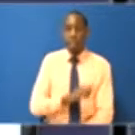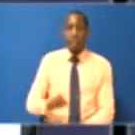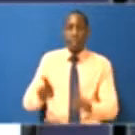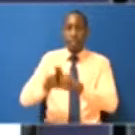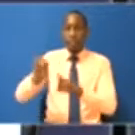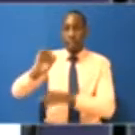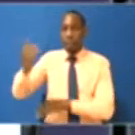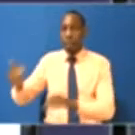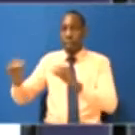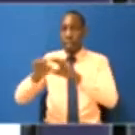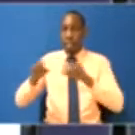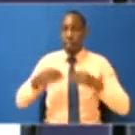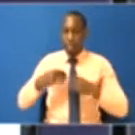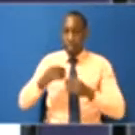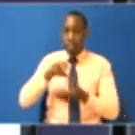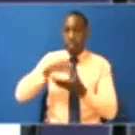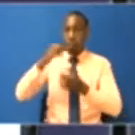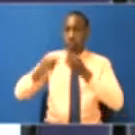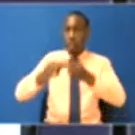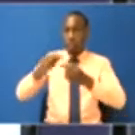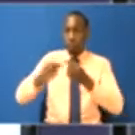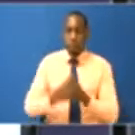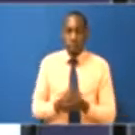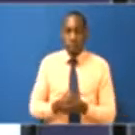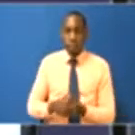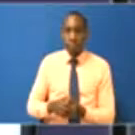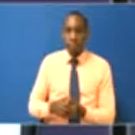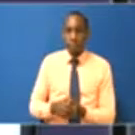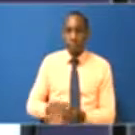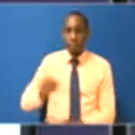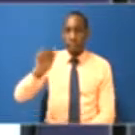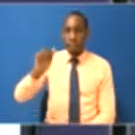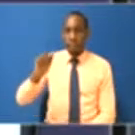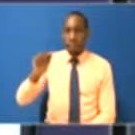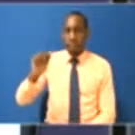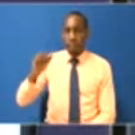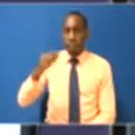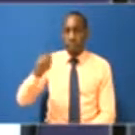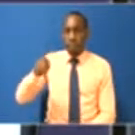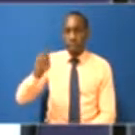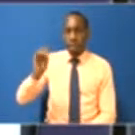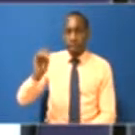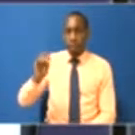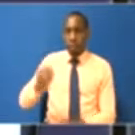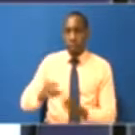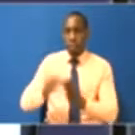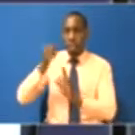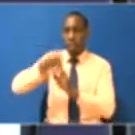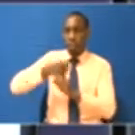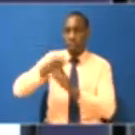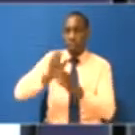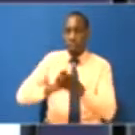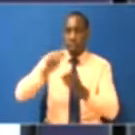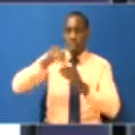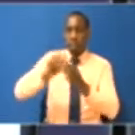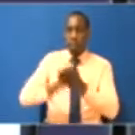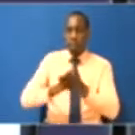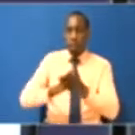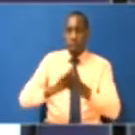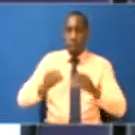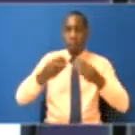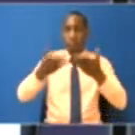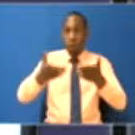county assembly would allow this to go on agpo talking about inclusion in preferential procurement